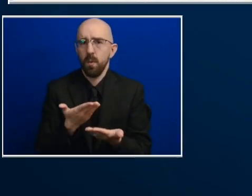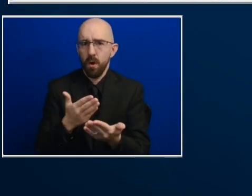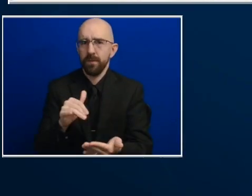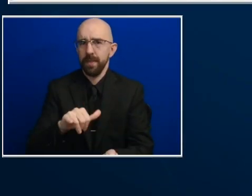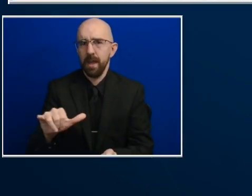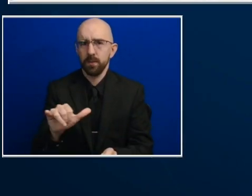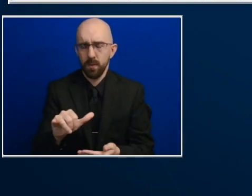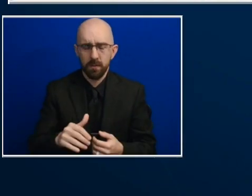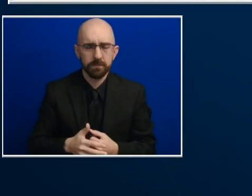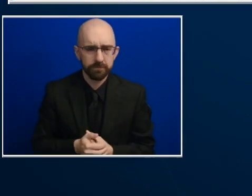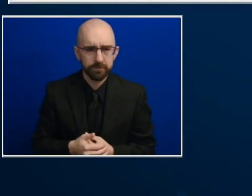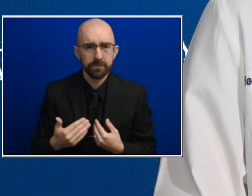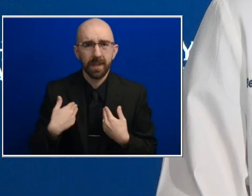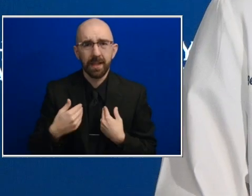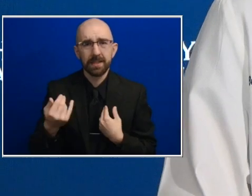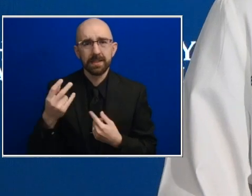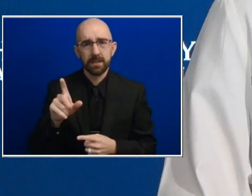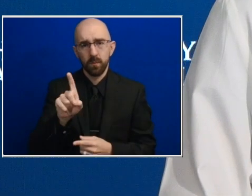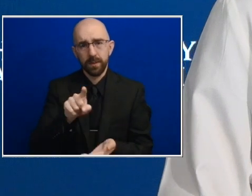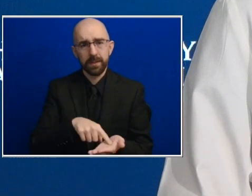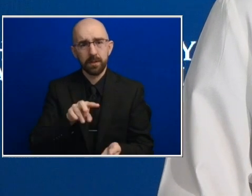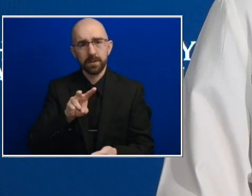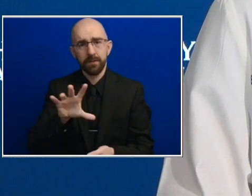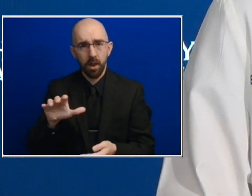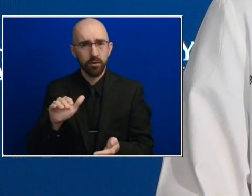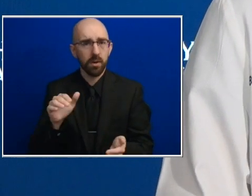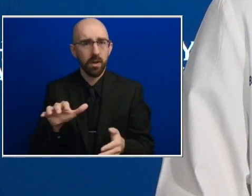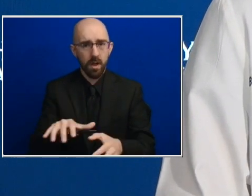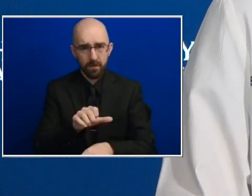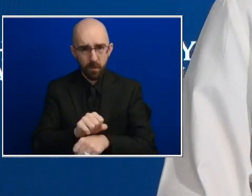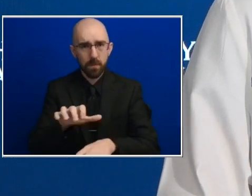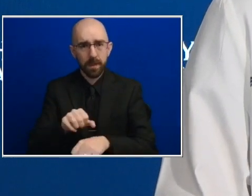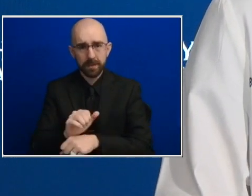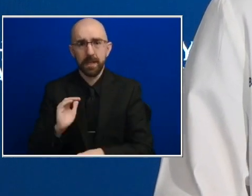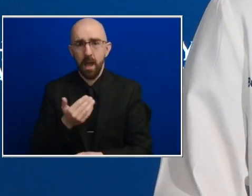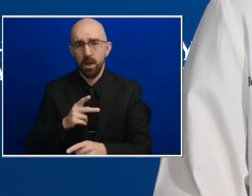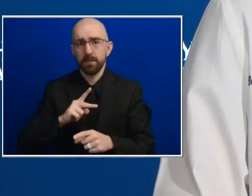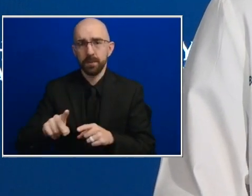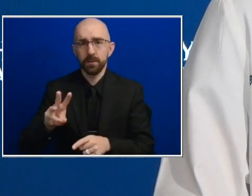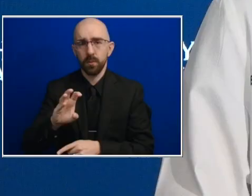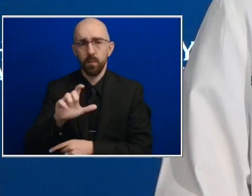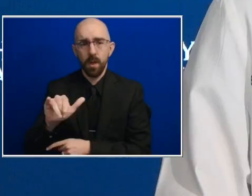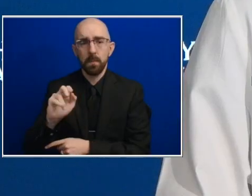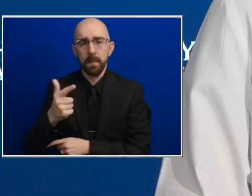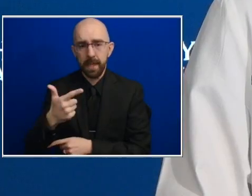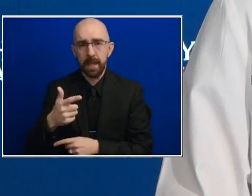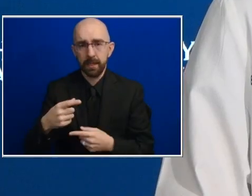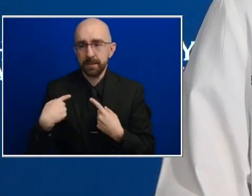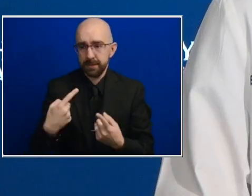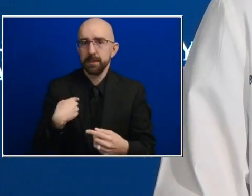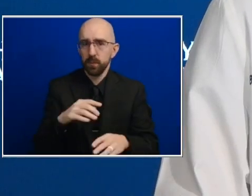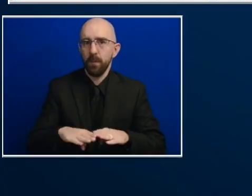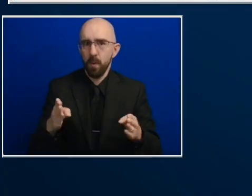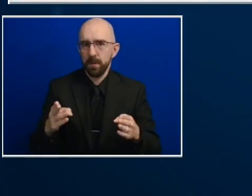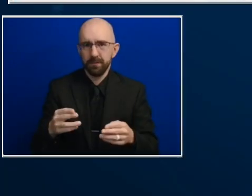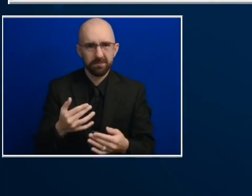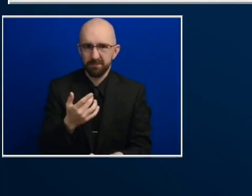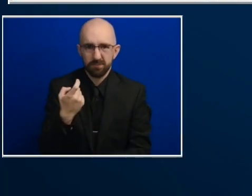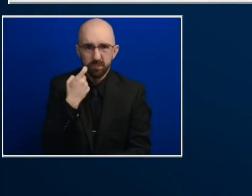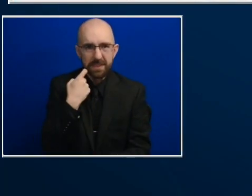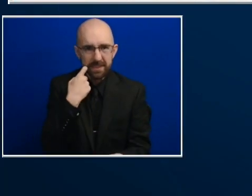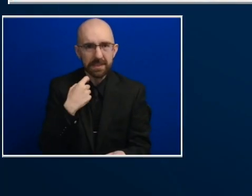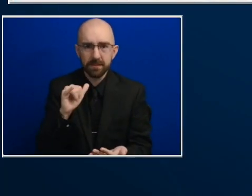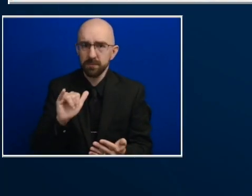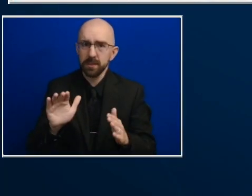over 1,700 appointments at our Professional Wellbeing Center in the short time it's been open by our physicians and providers, which is excellent.